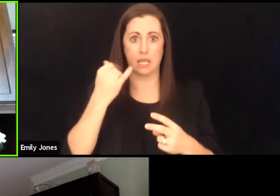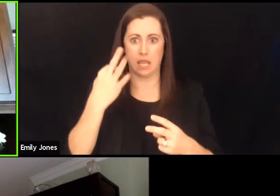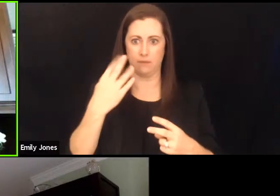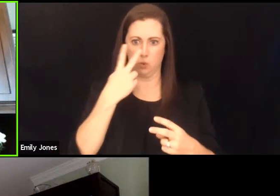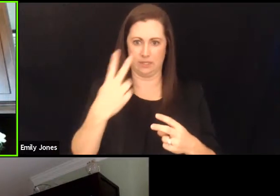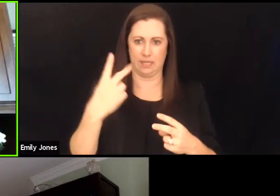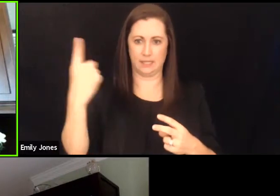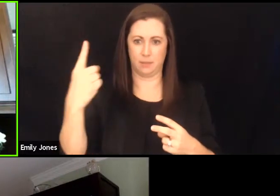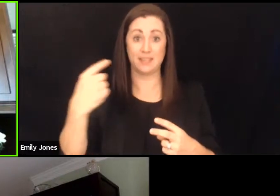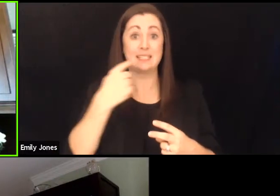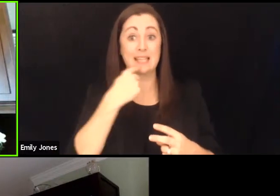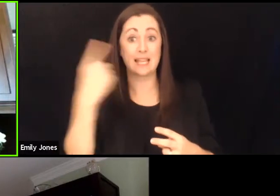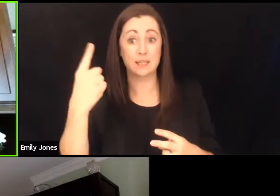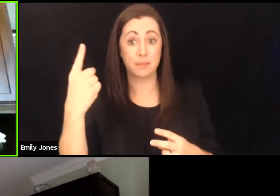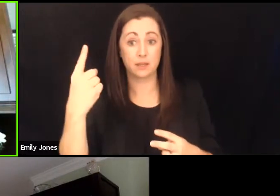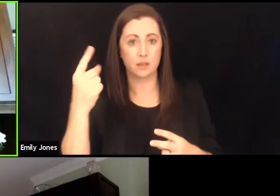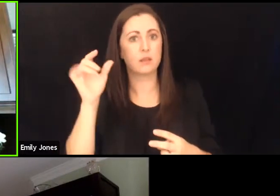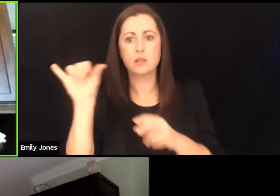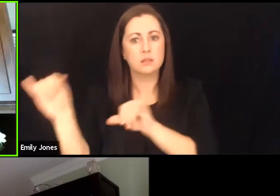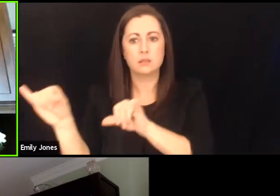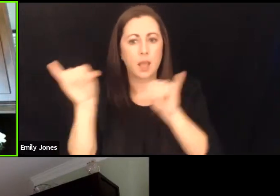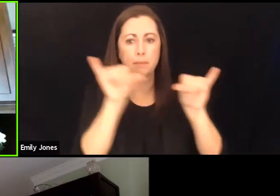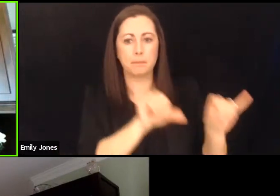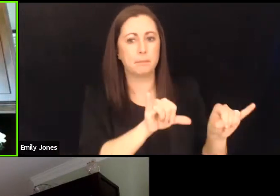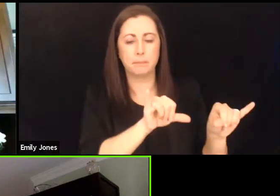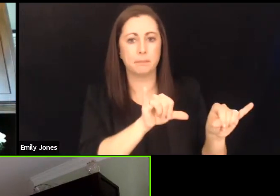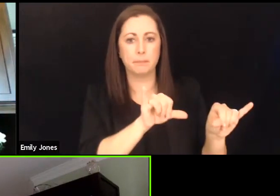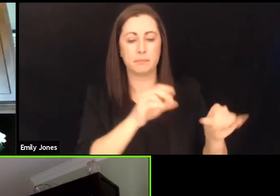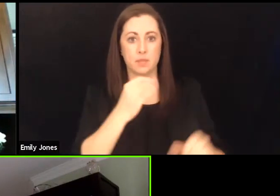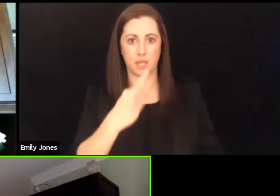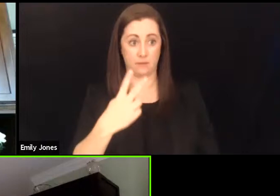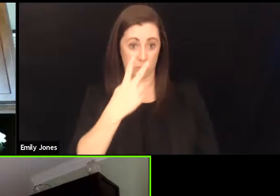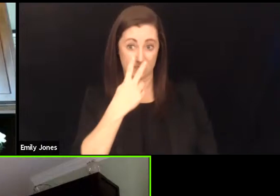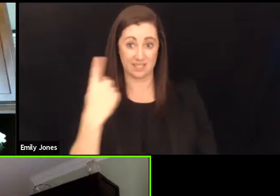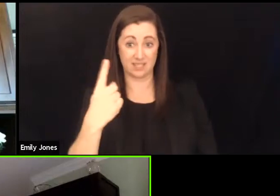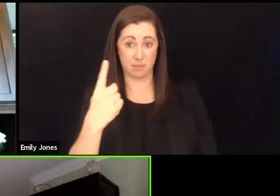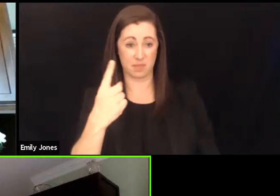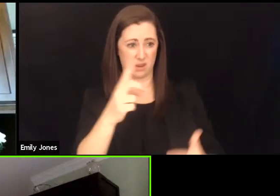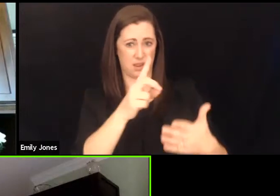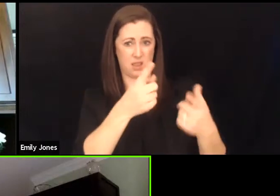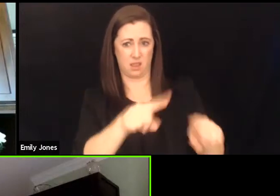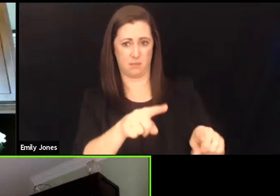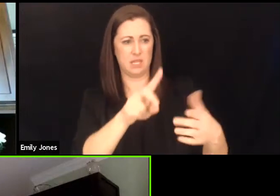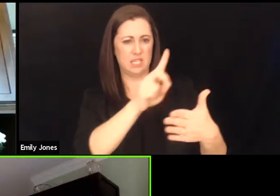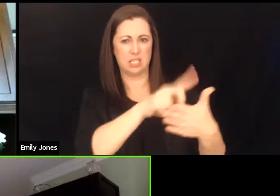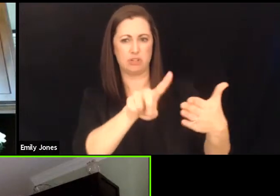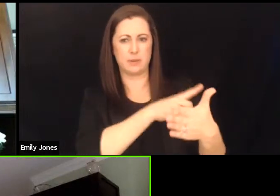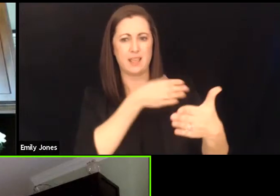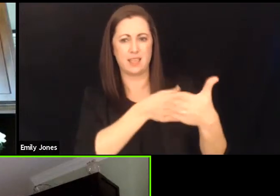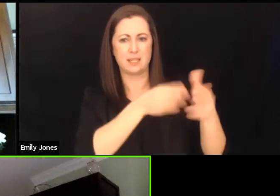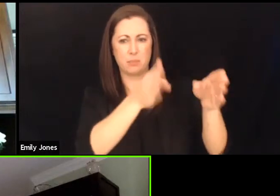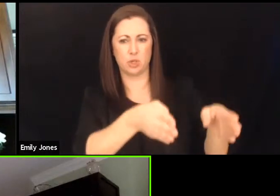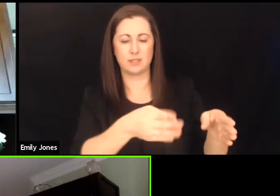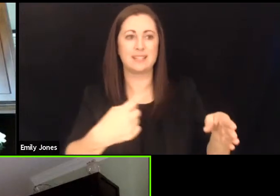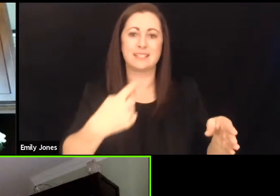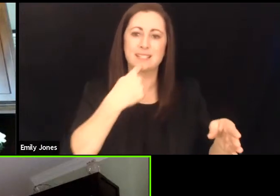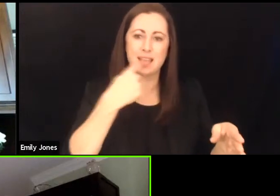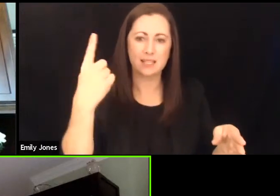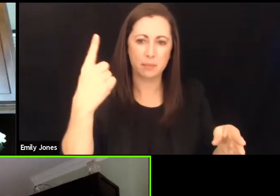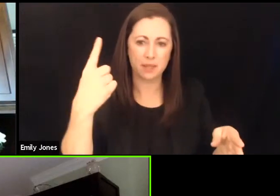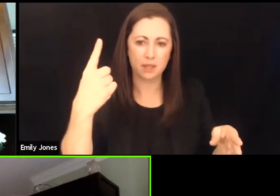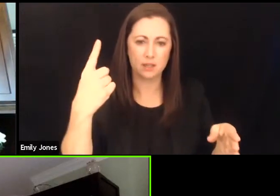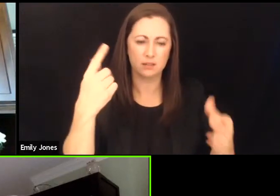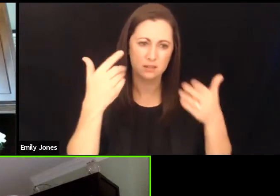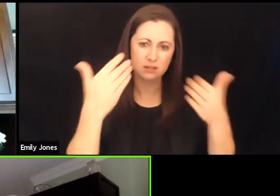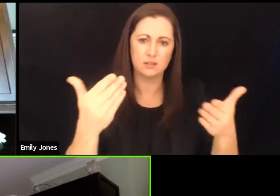Yes. If you see something that is discriminatory against a person with a disability, say something. It